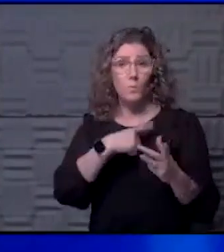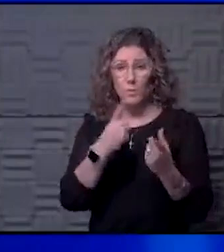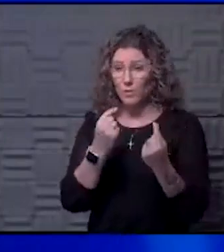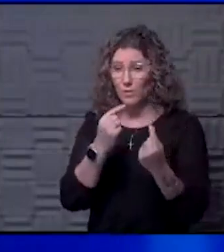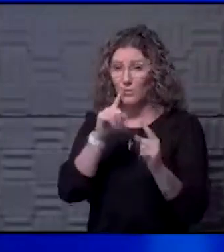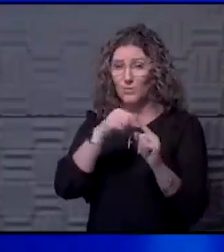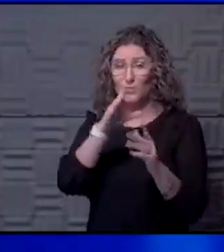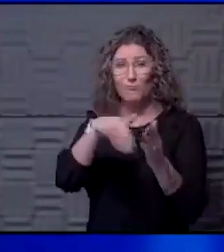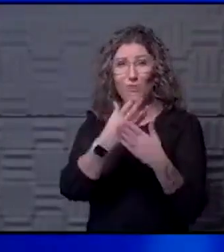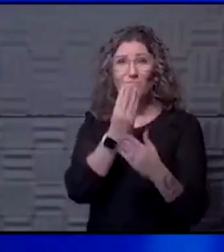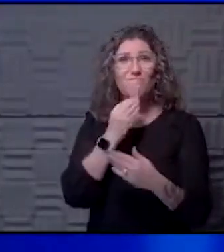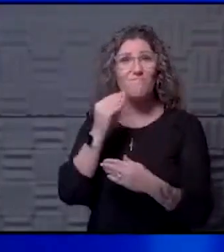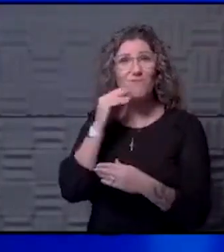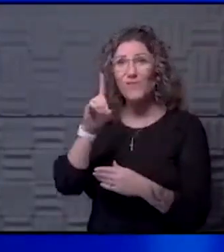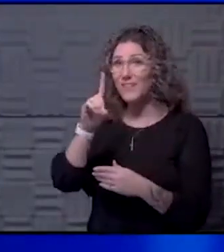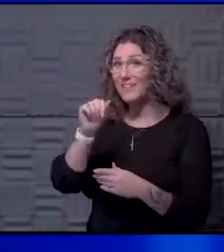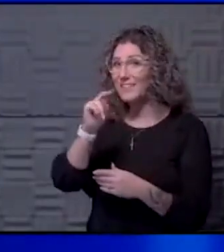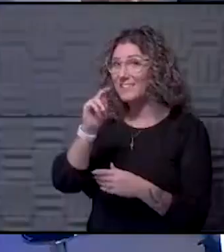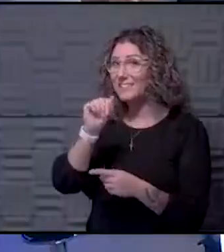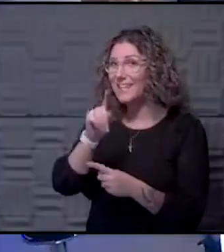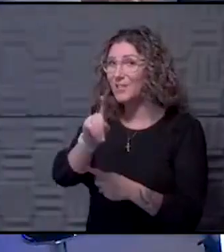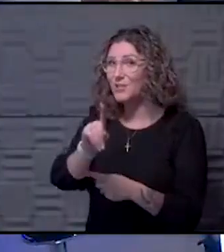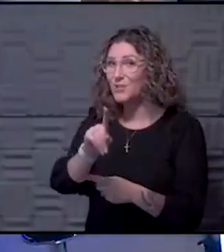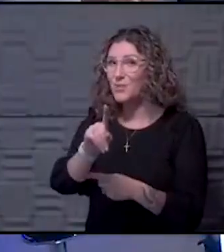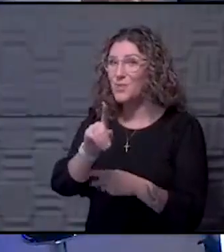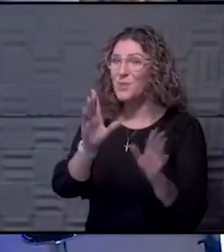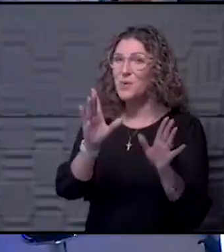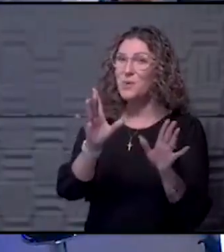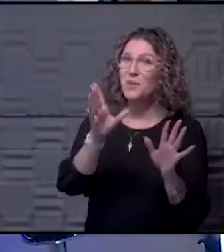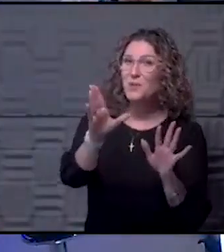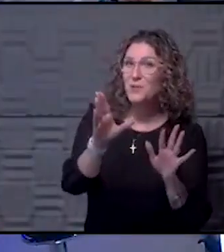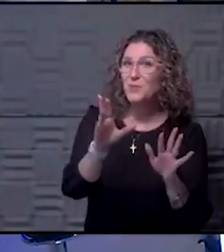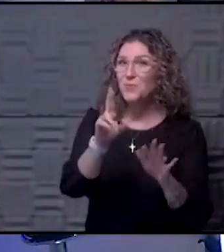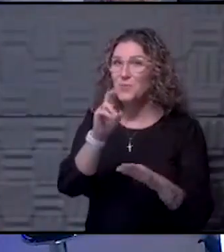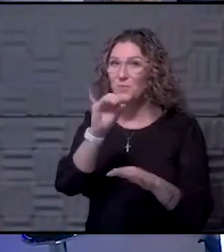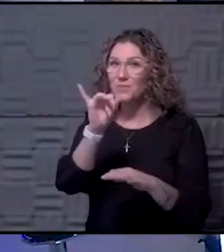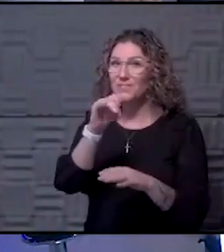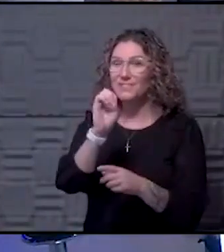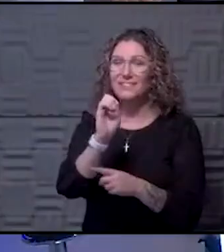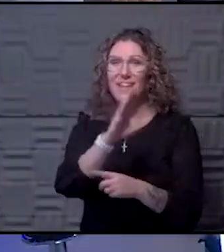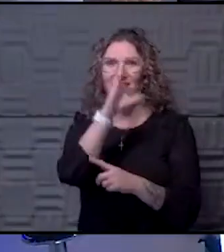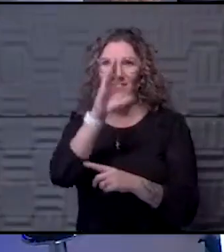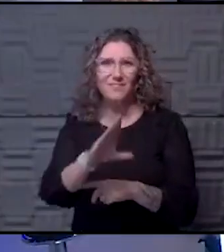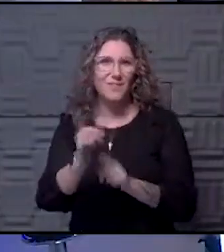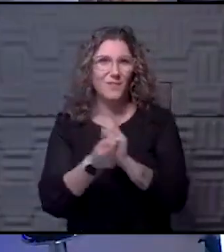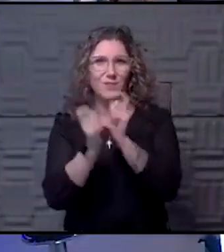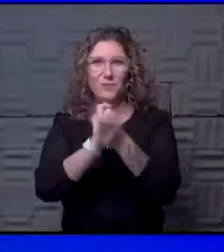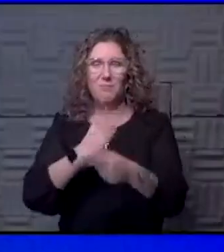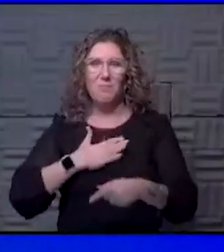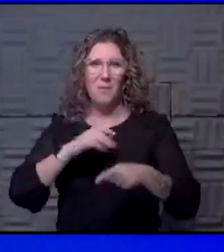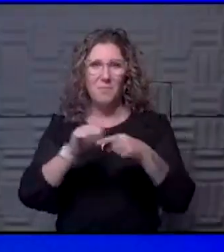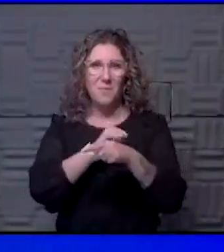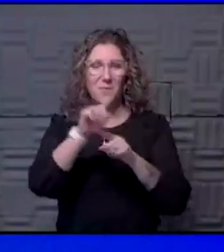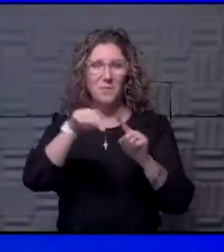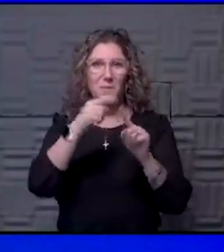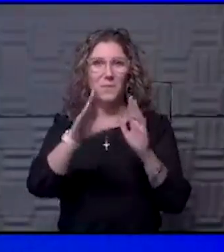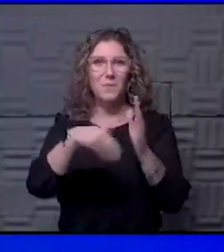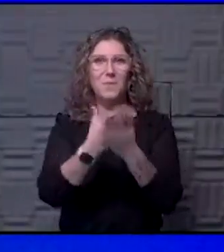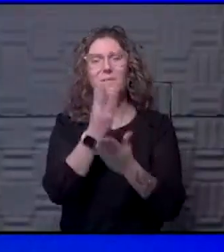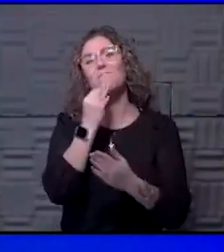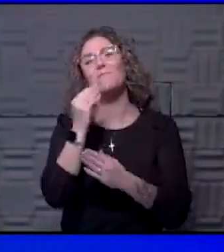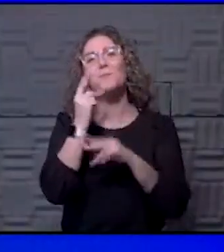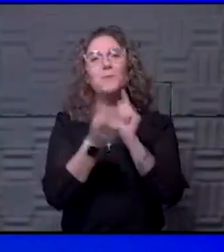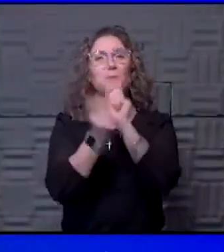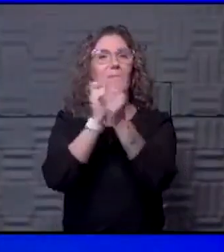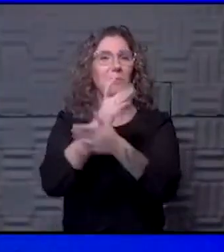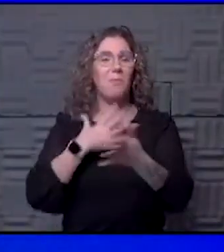home, Dana, I'll let you tell your your rituals. I never changed my practices when I got home. I mean, I would change out of my clothes